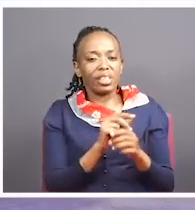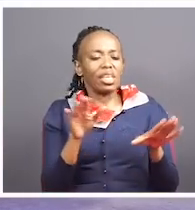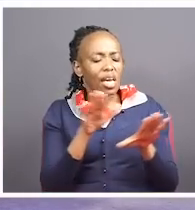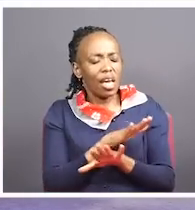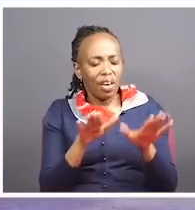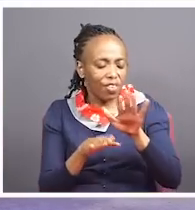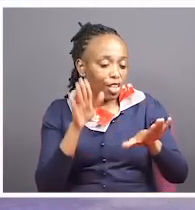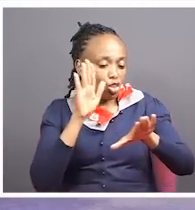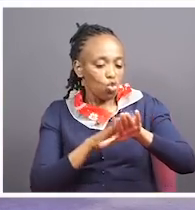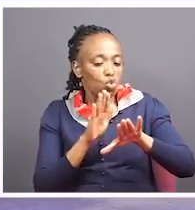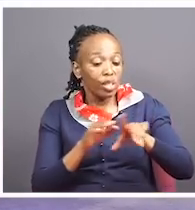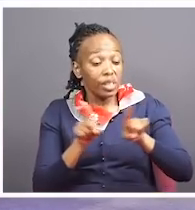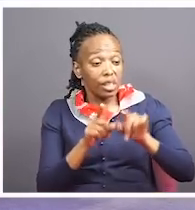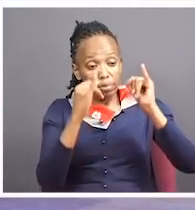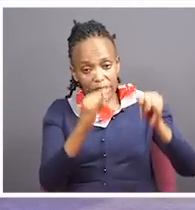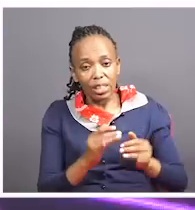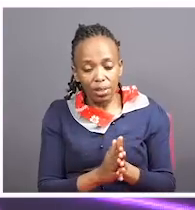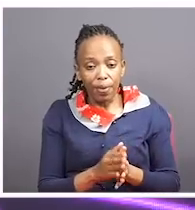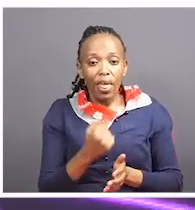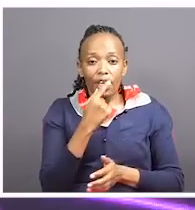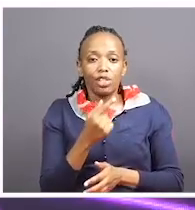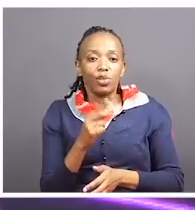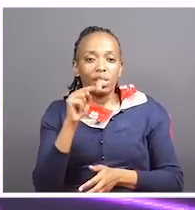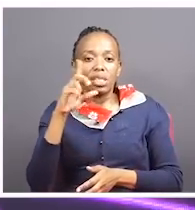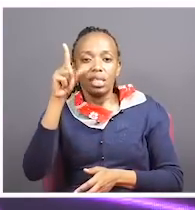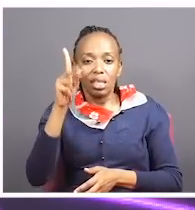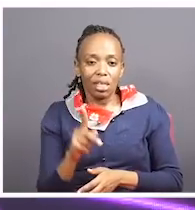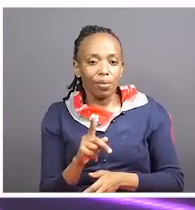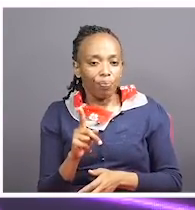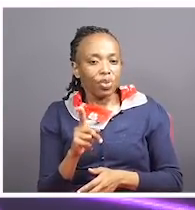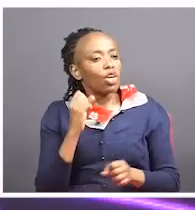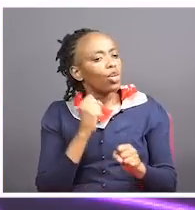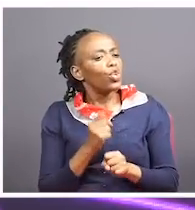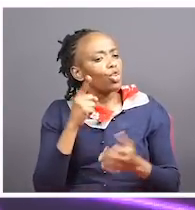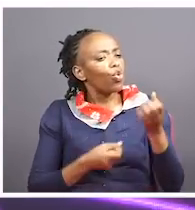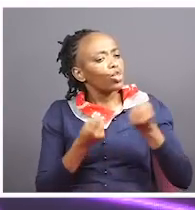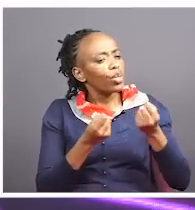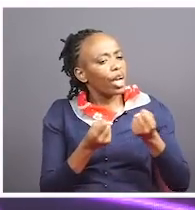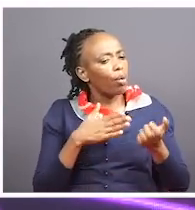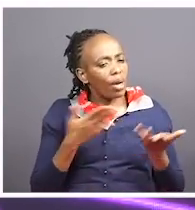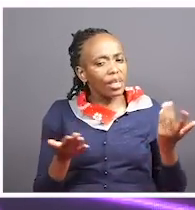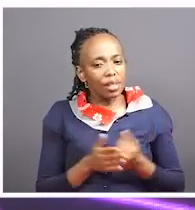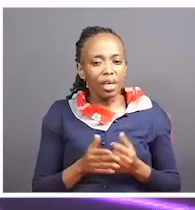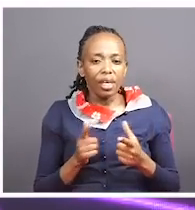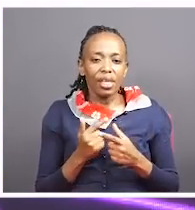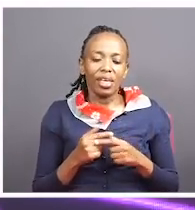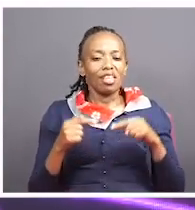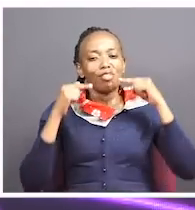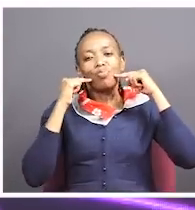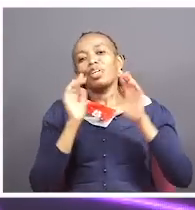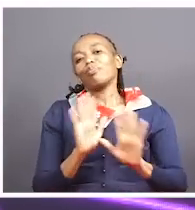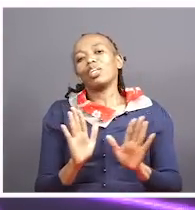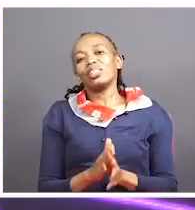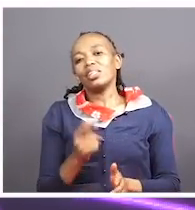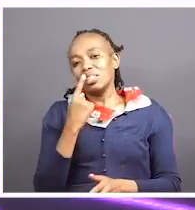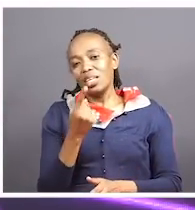It was good as new. I told Nick, what did you do to my car? He just